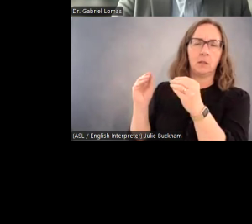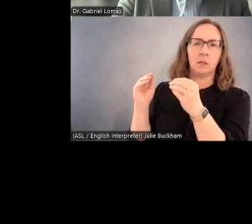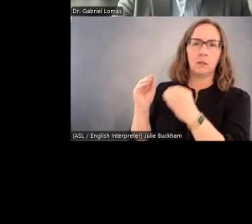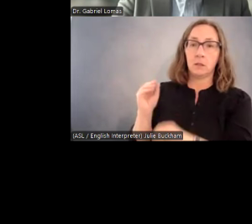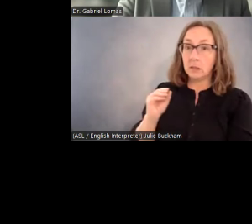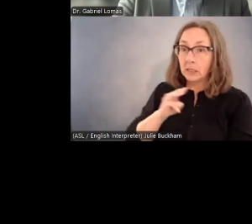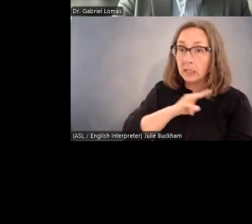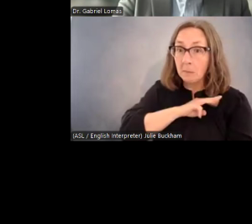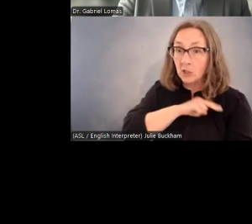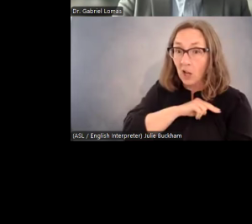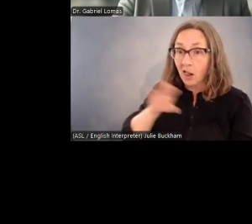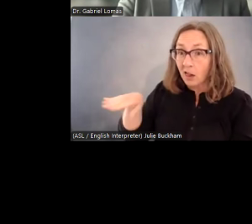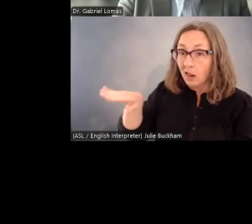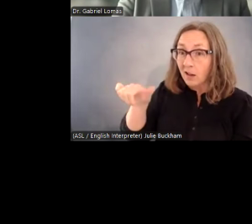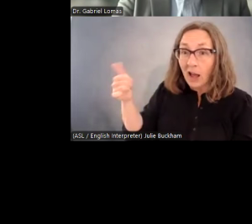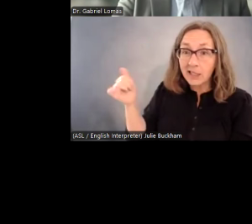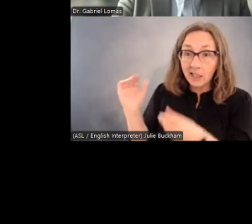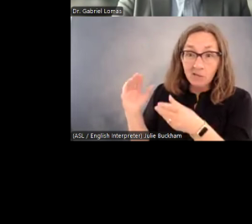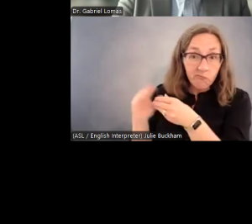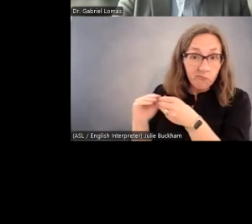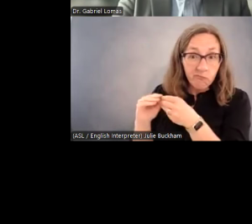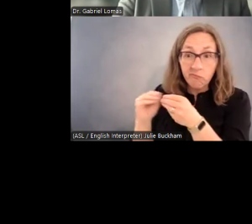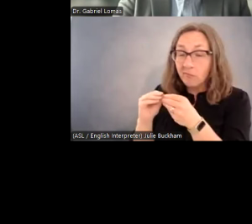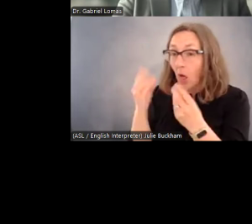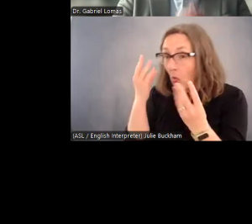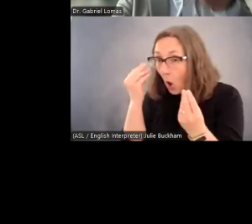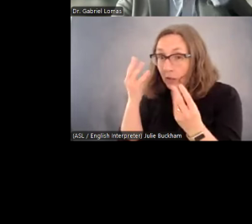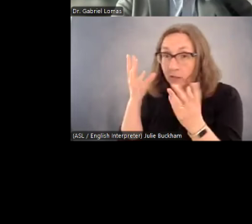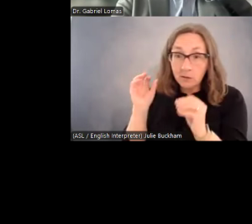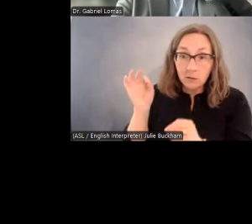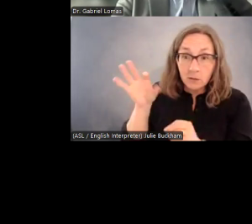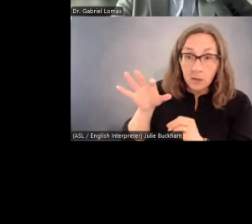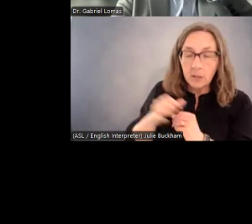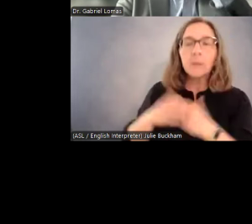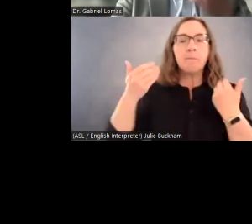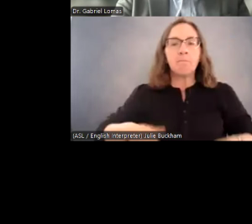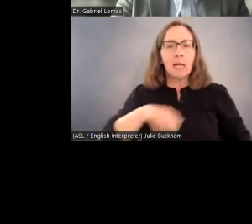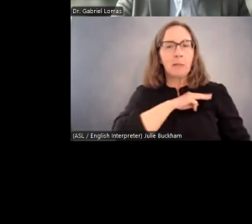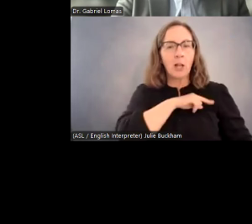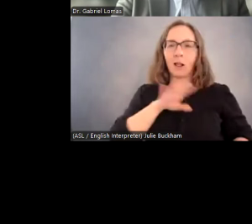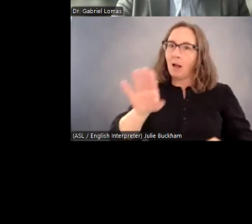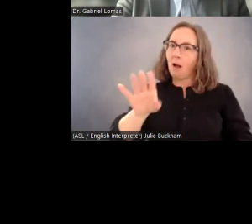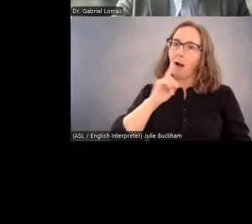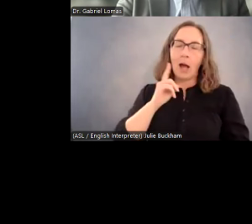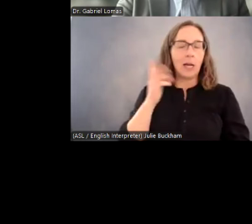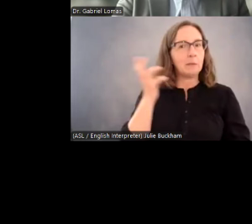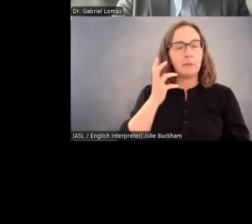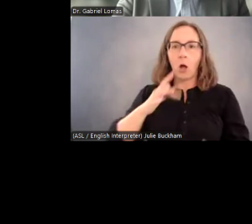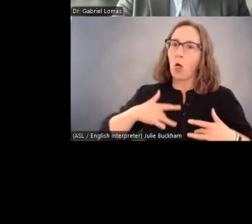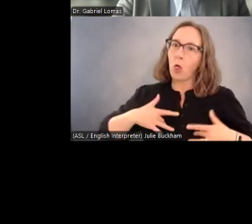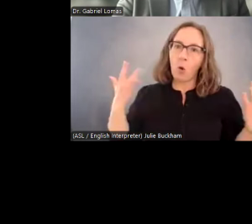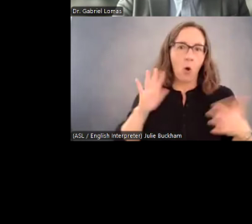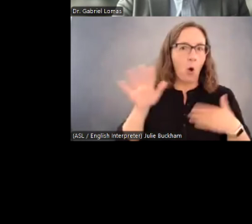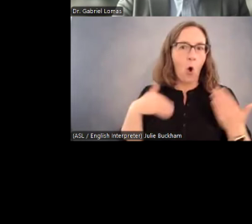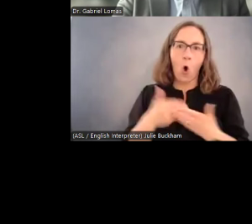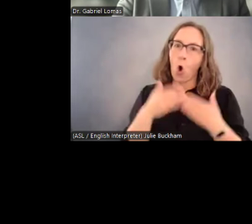you have any comments or closing thoughts? This is Michelle. I am so thrilled with all of the information